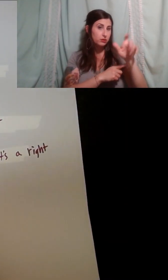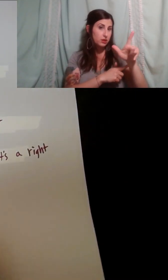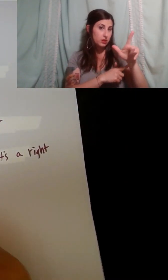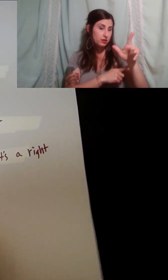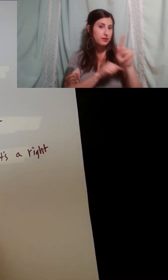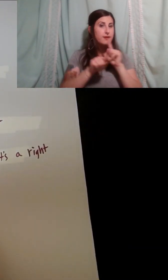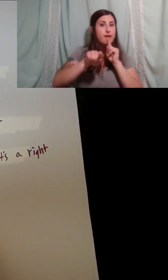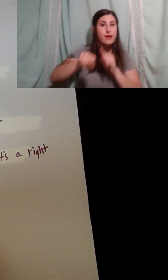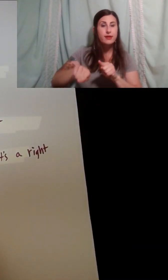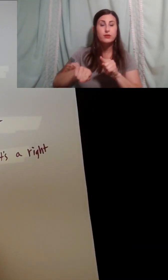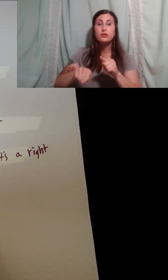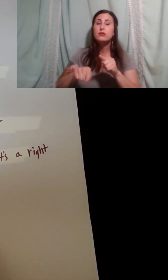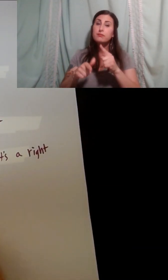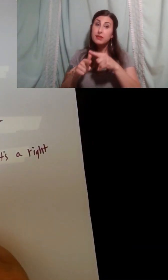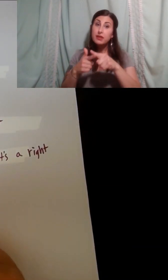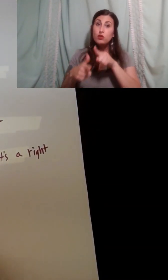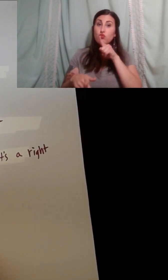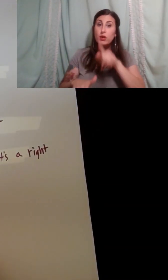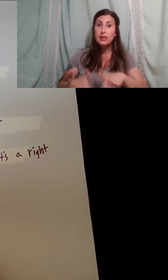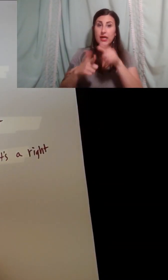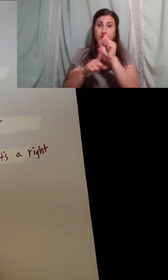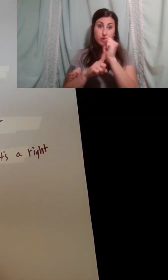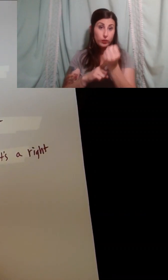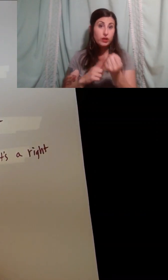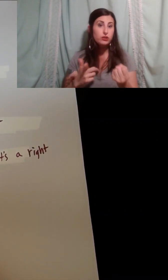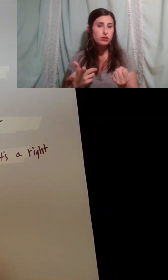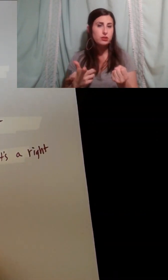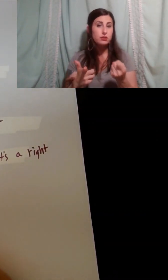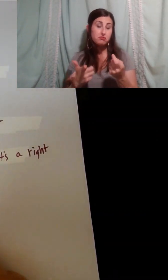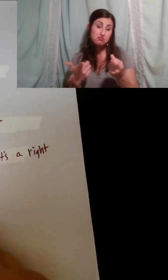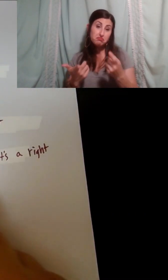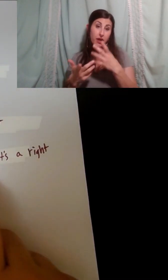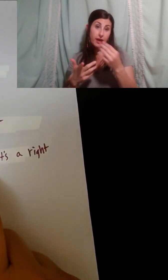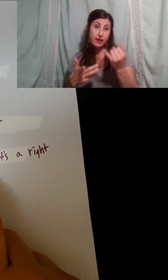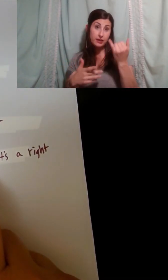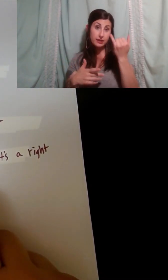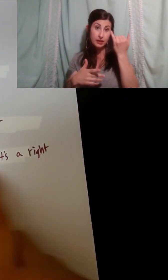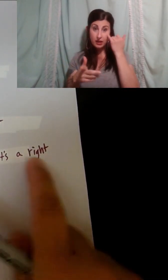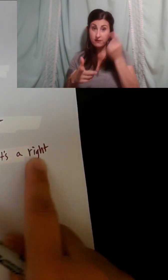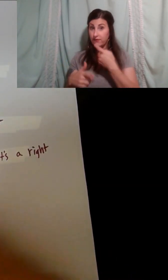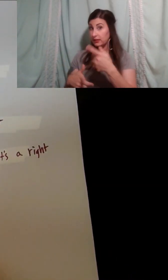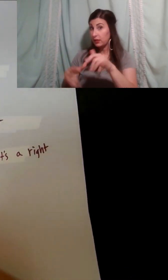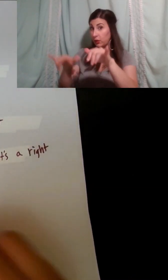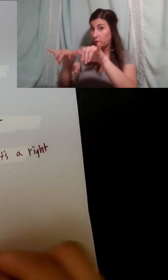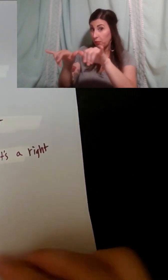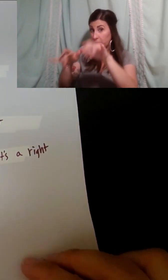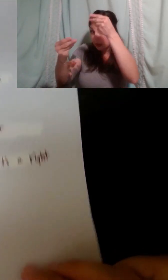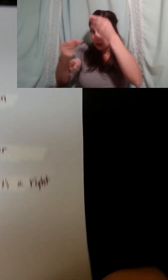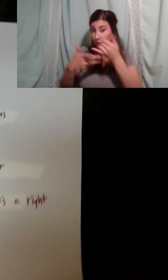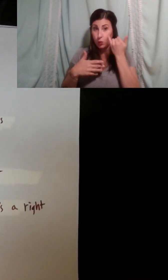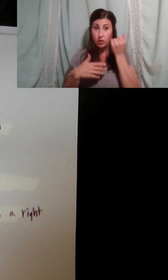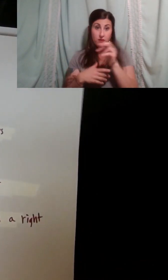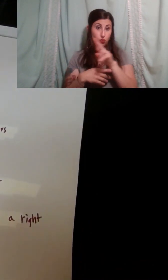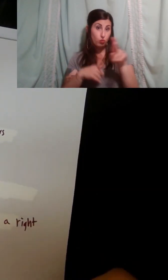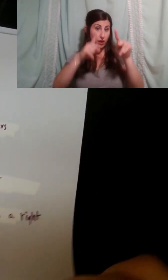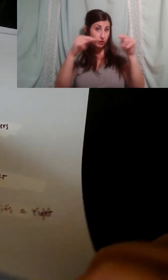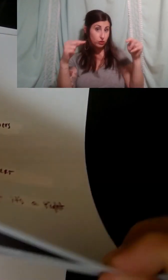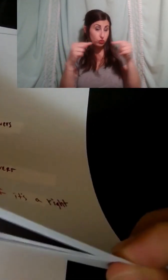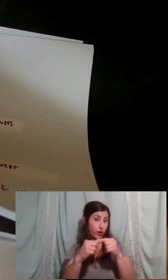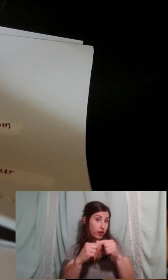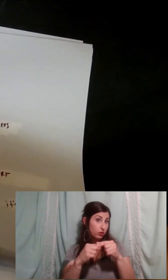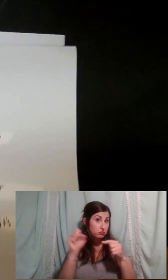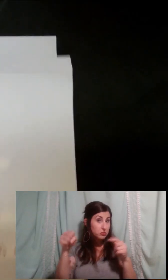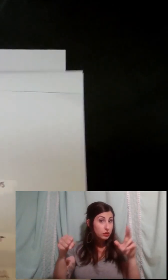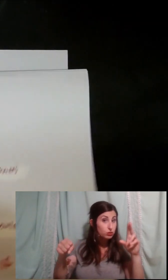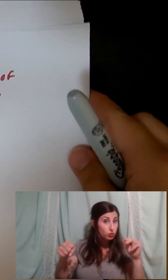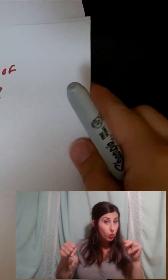answers. Then we'll look at real life scenarios. Then if given measurements, can you tell me if it's a right triangle or not using the